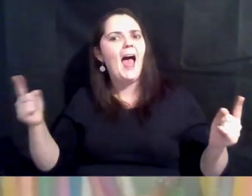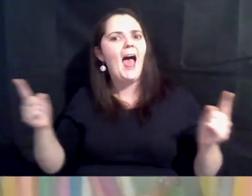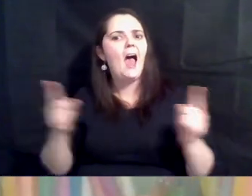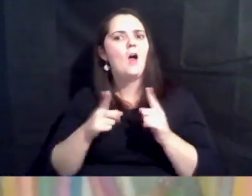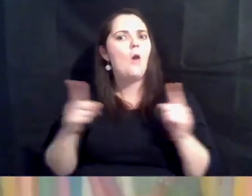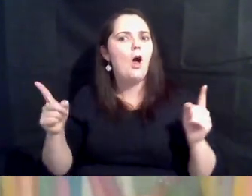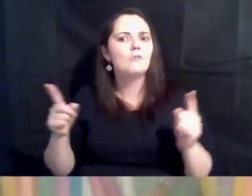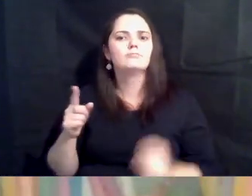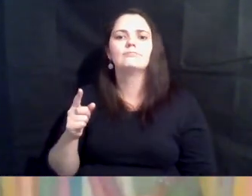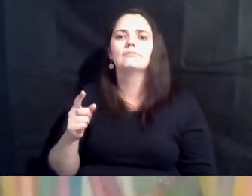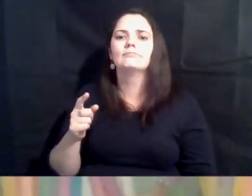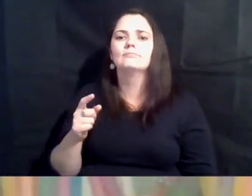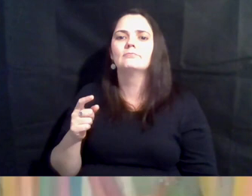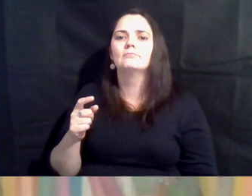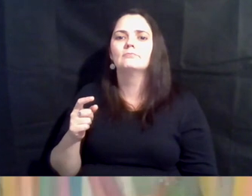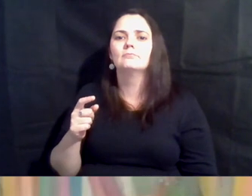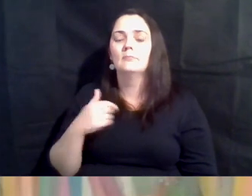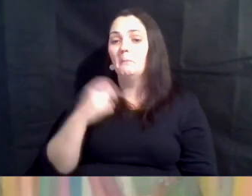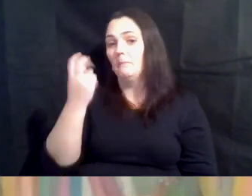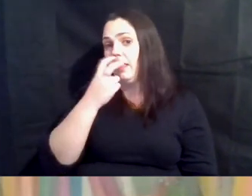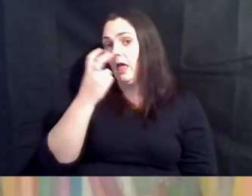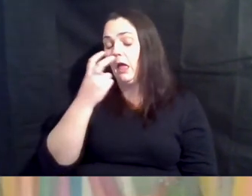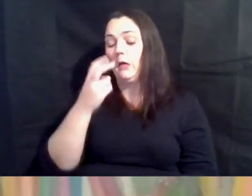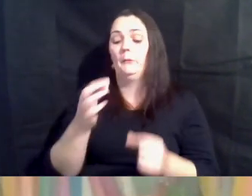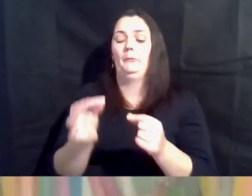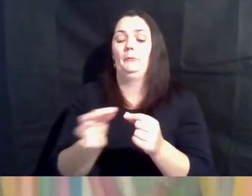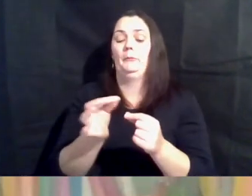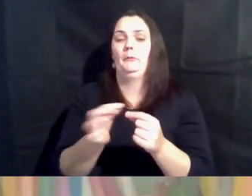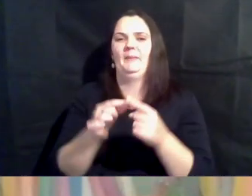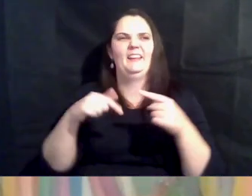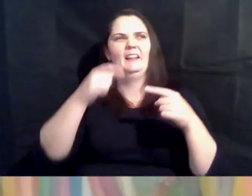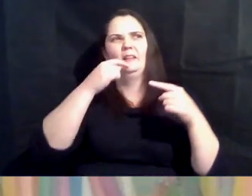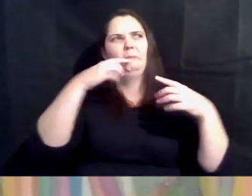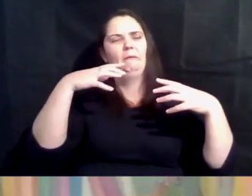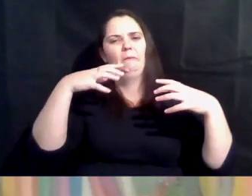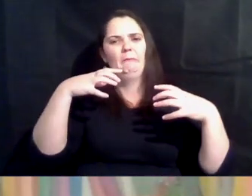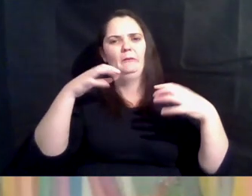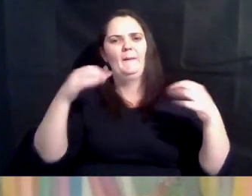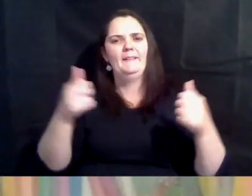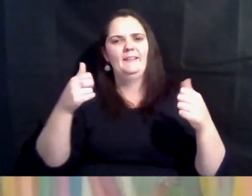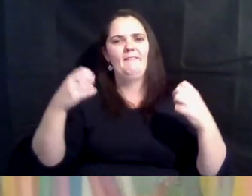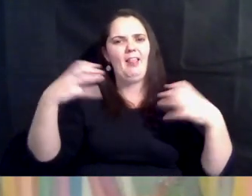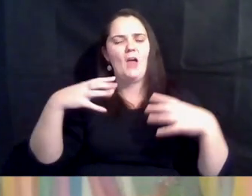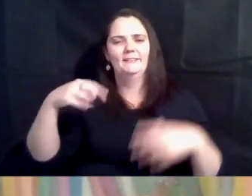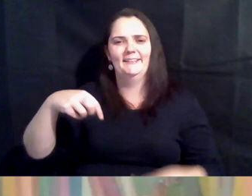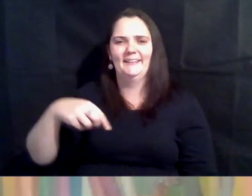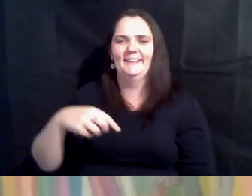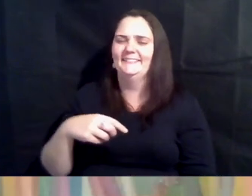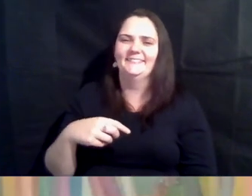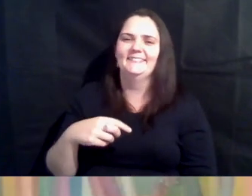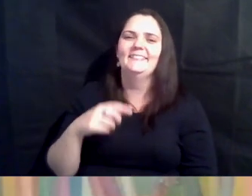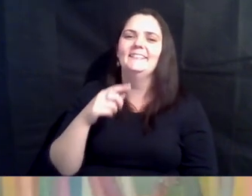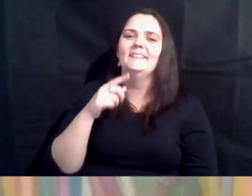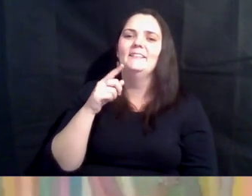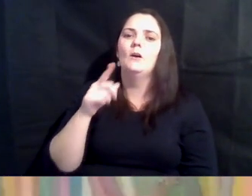thread the needle. Let's see how blind I am. It is a bit low lighting in here, quite atmospheric. Okay, so I'm just going to